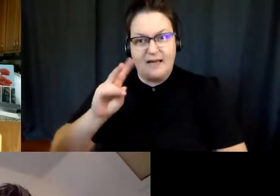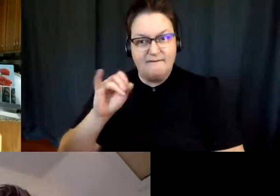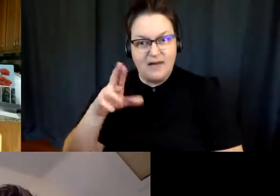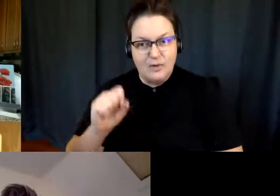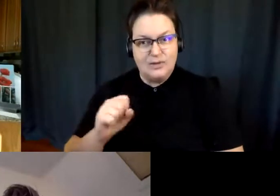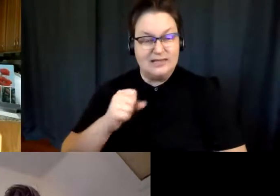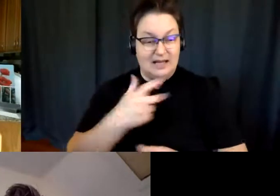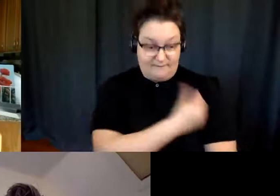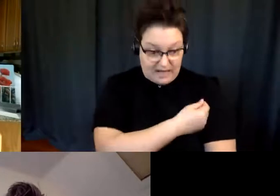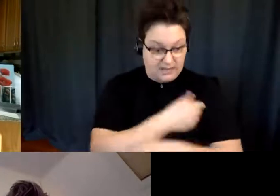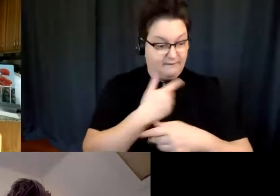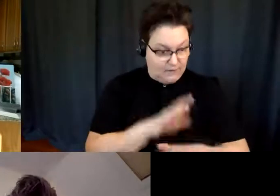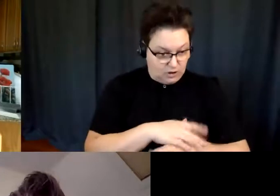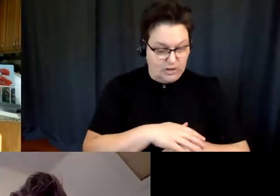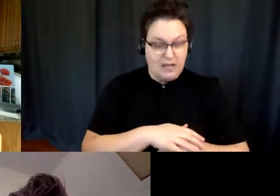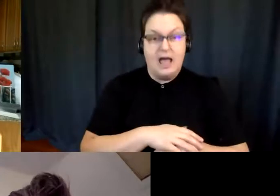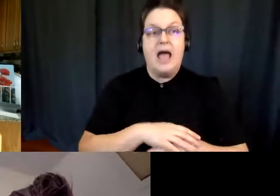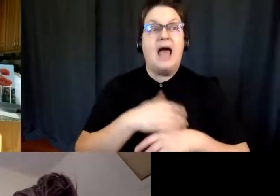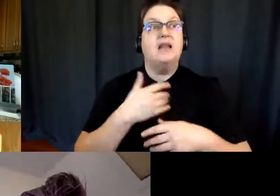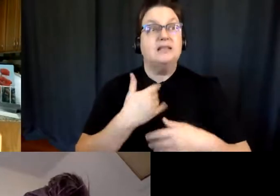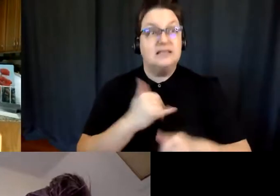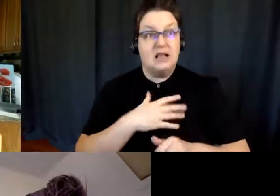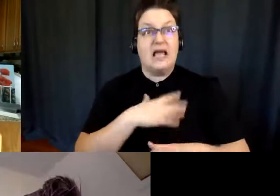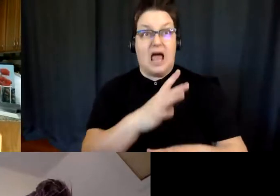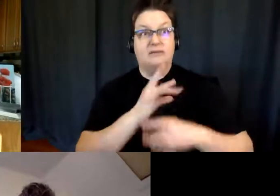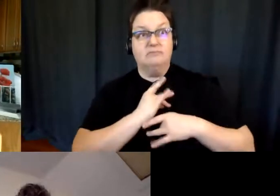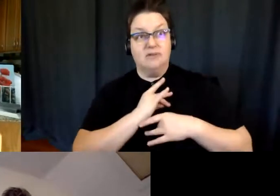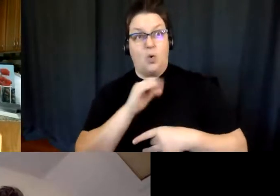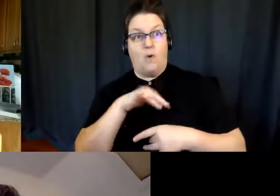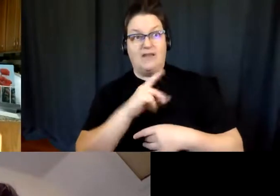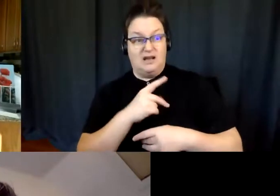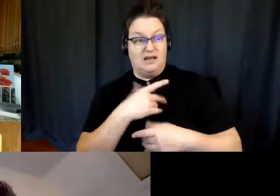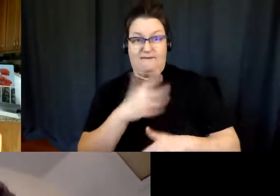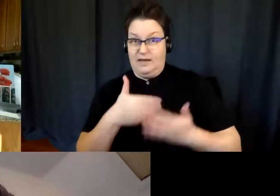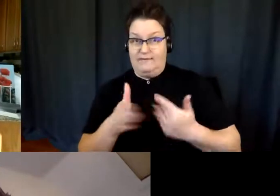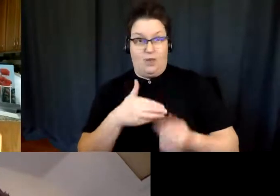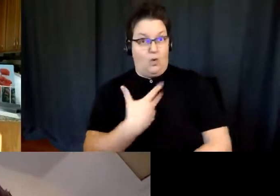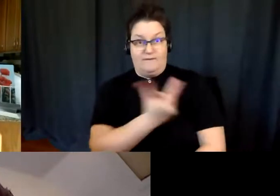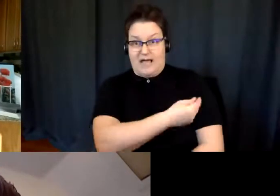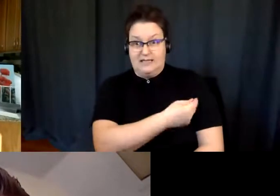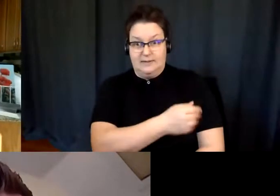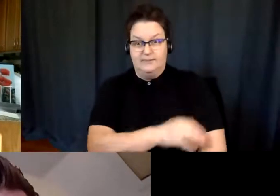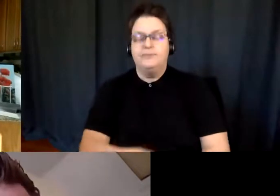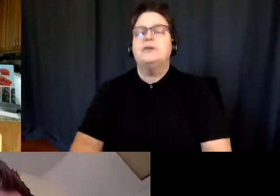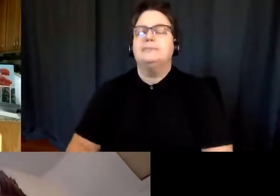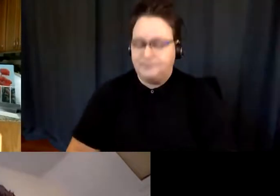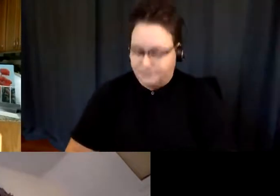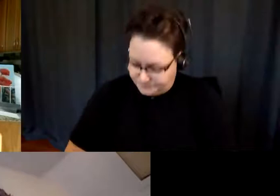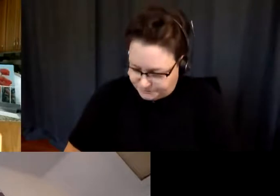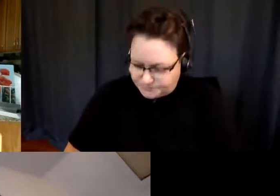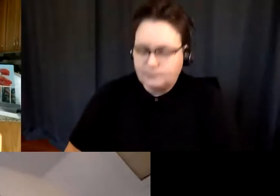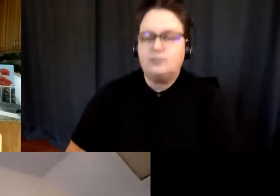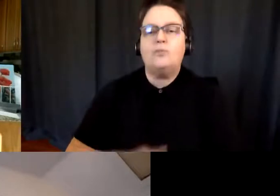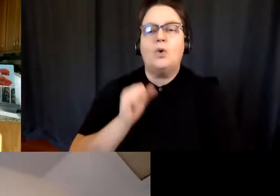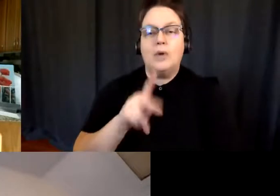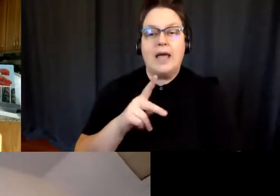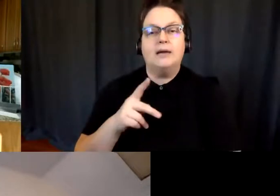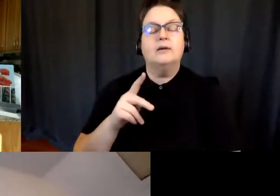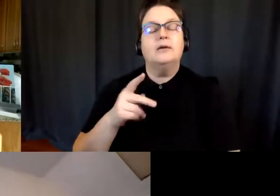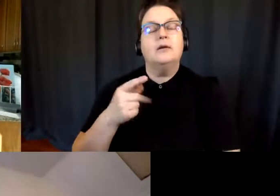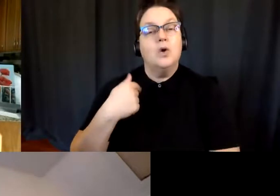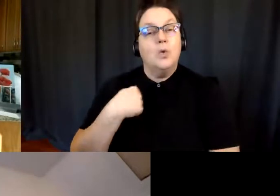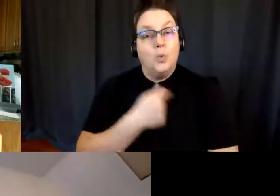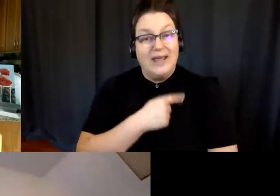to get COVID if you're vaccinated? Yeah. So we definitely think that it is possible to get